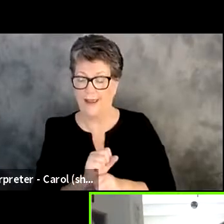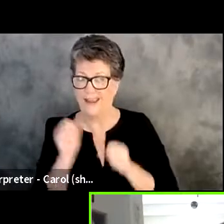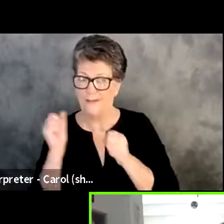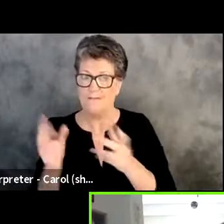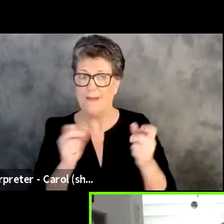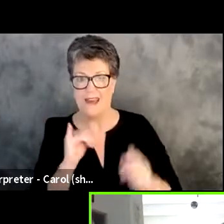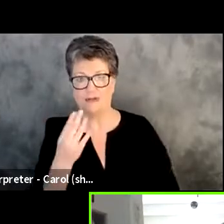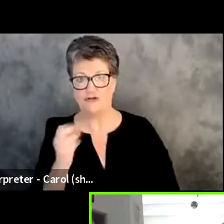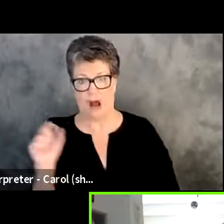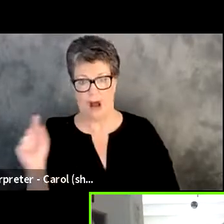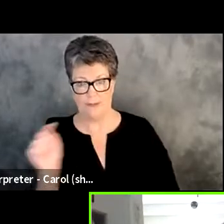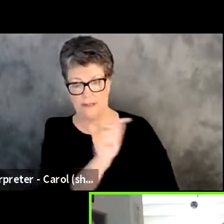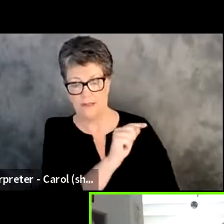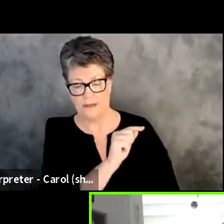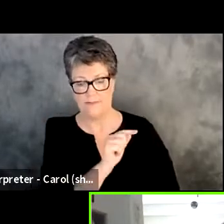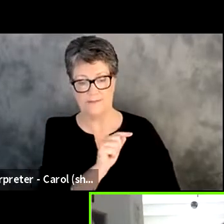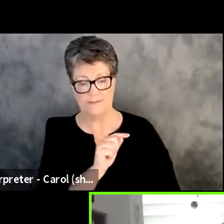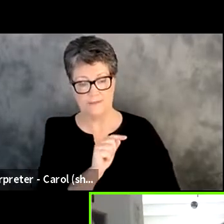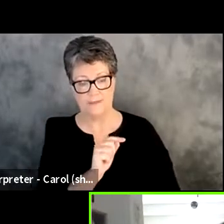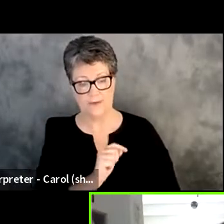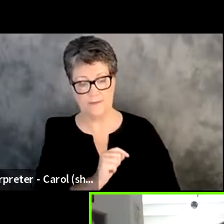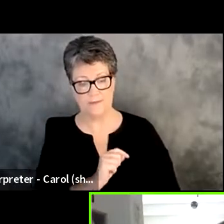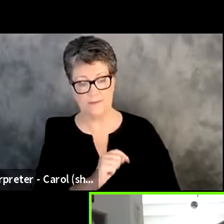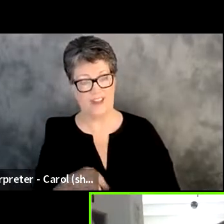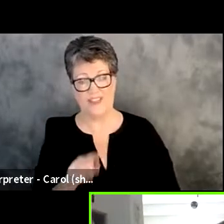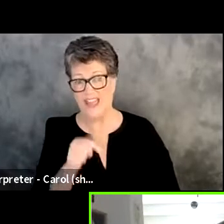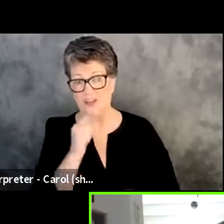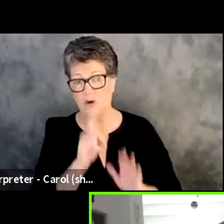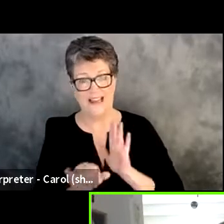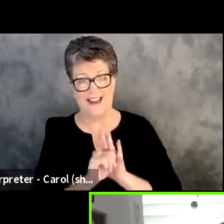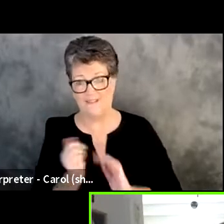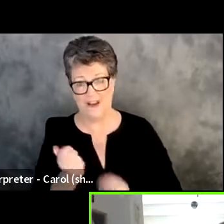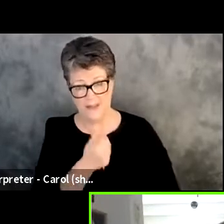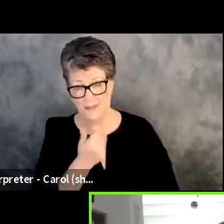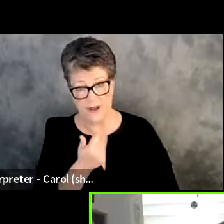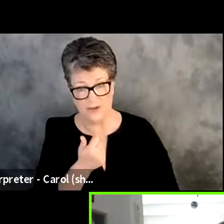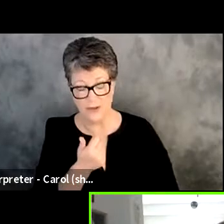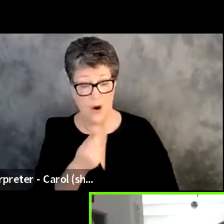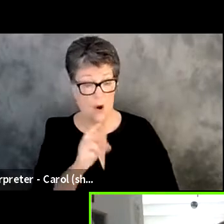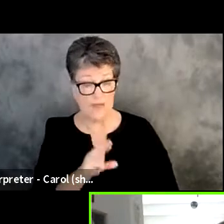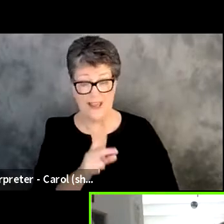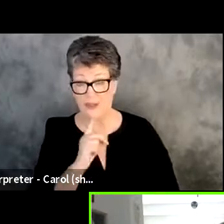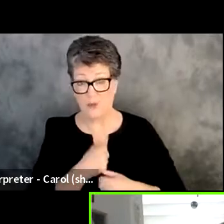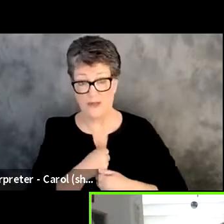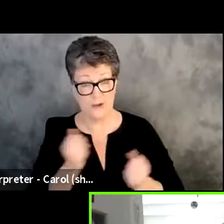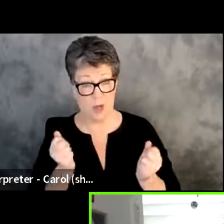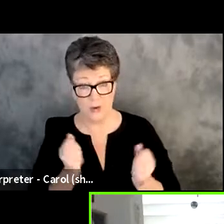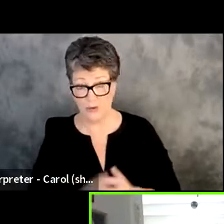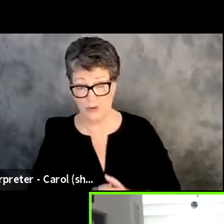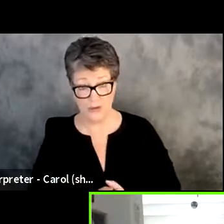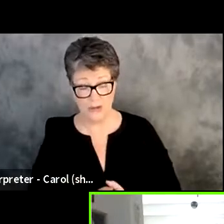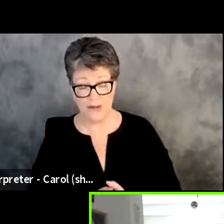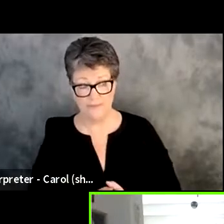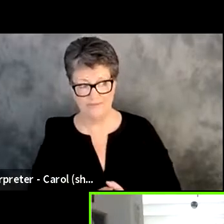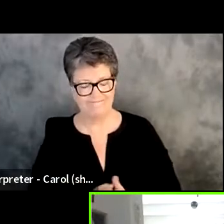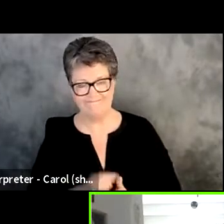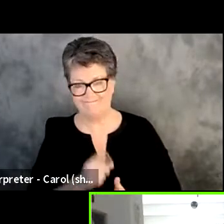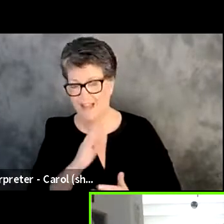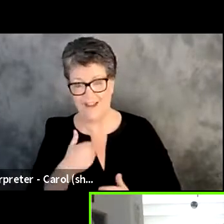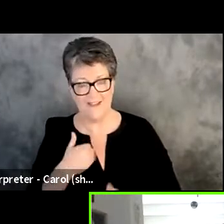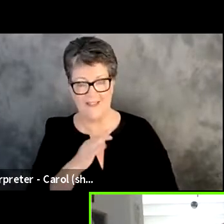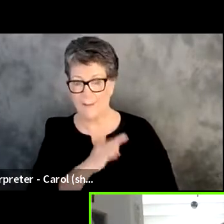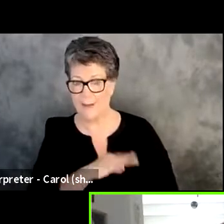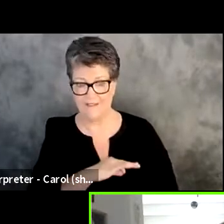jobs where they don't identify or they don't disclose or they haven't had the